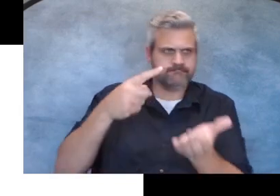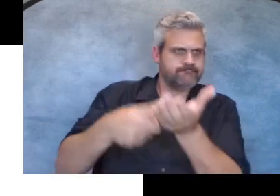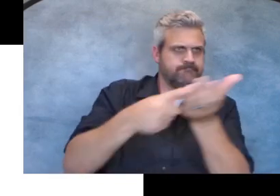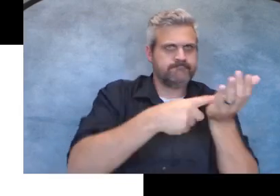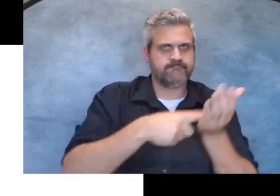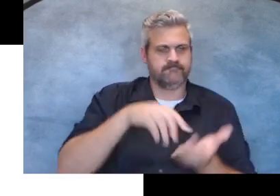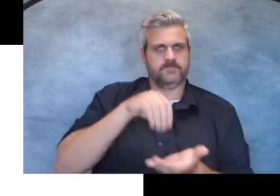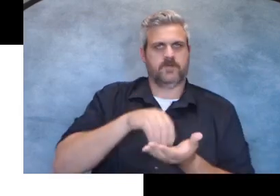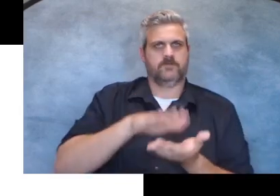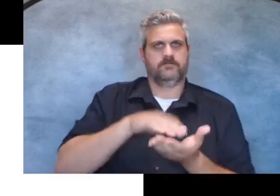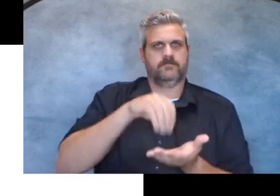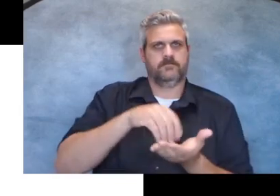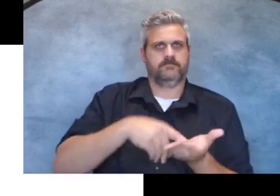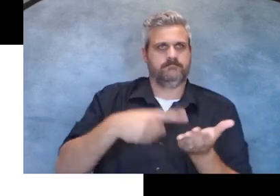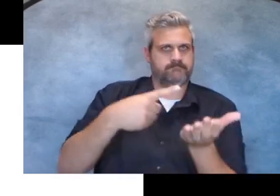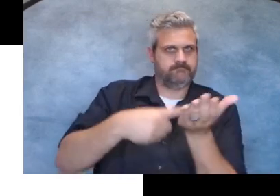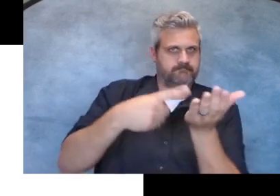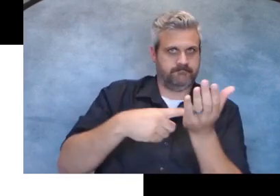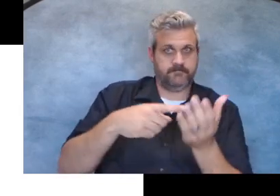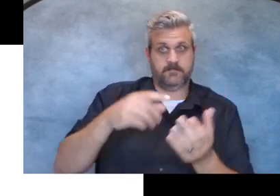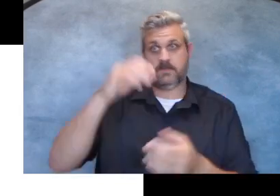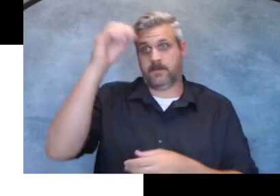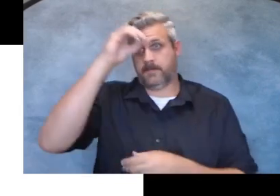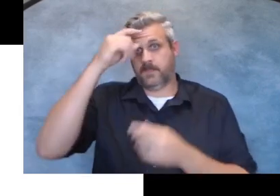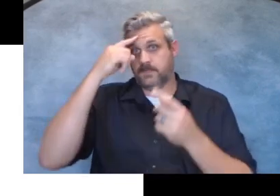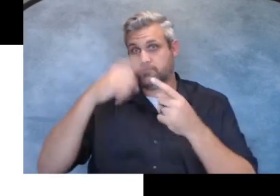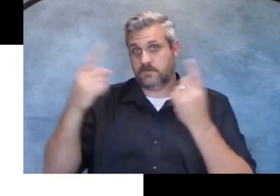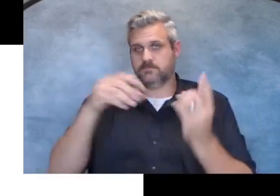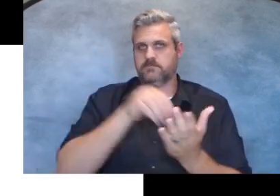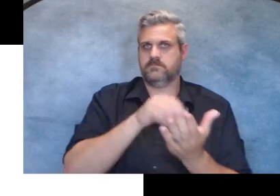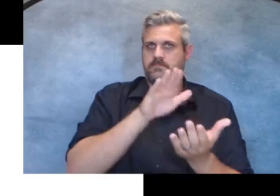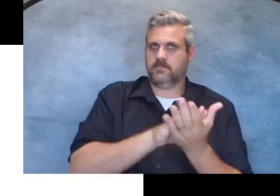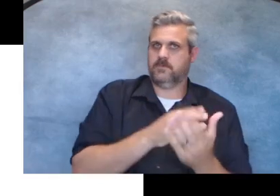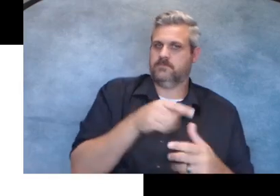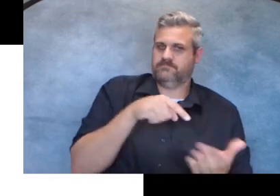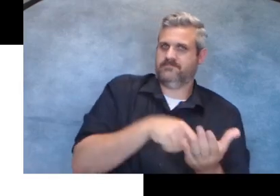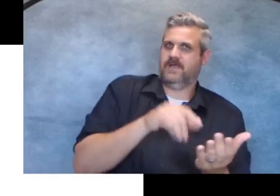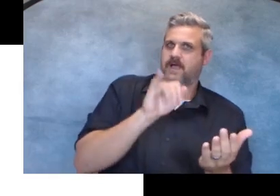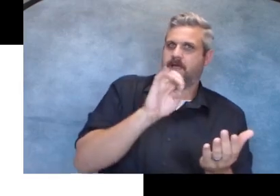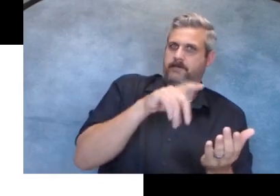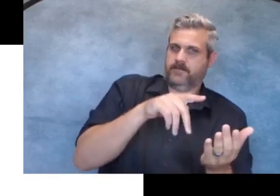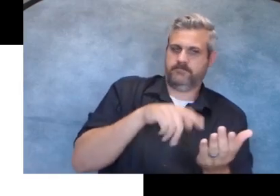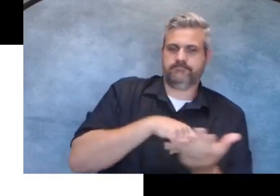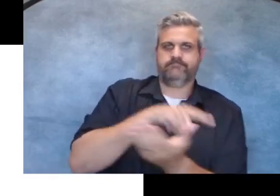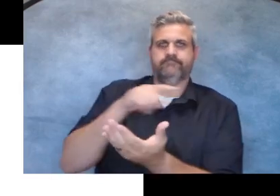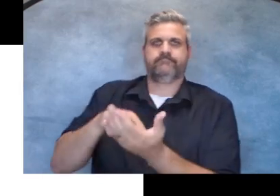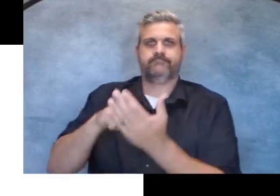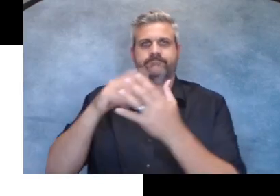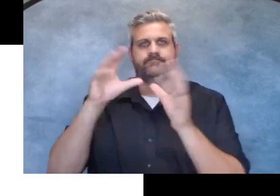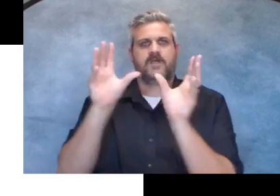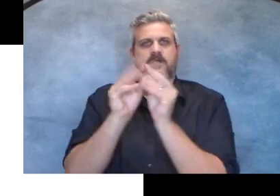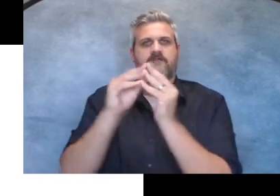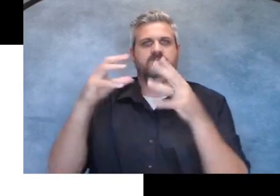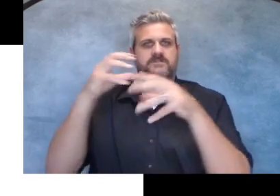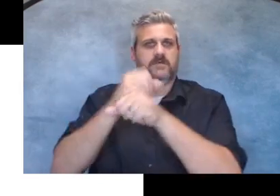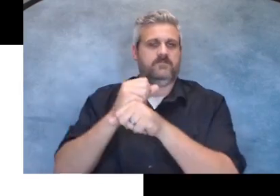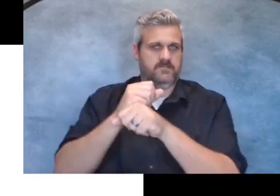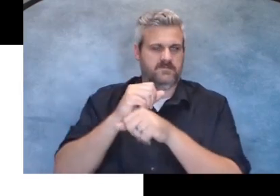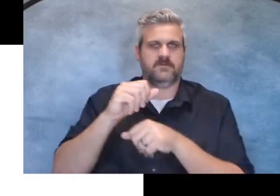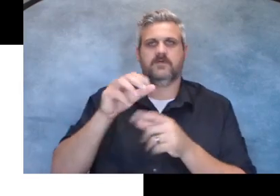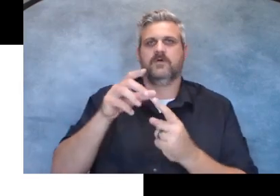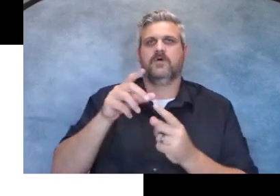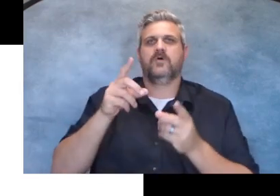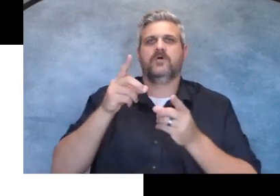discussion and disagreeing opinions in the IEP and/or conference summary. The Director of Special Ed, or